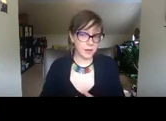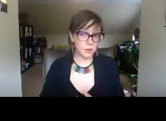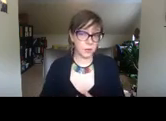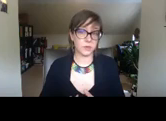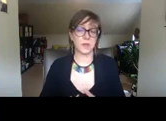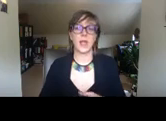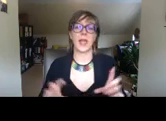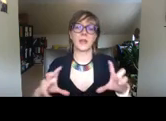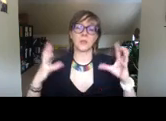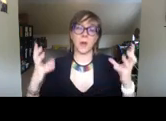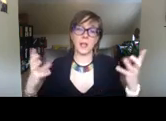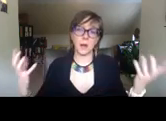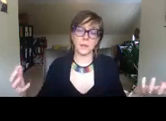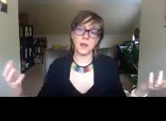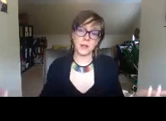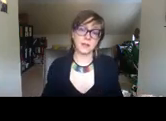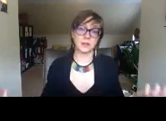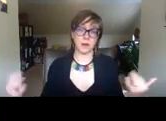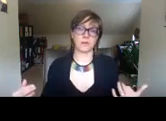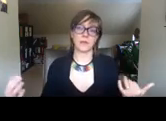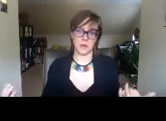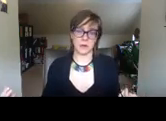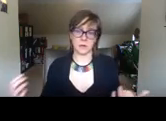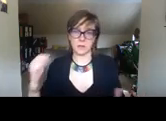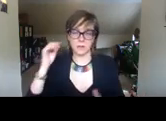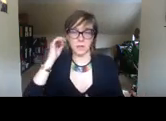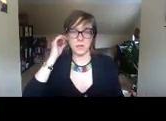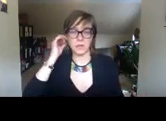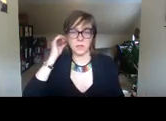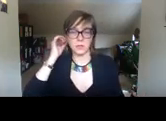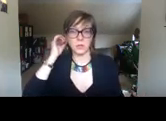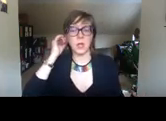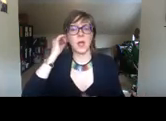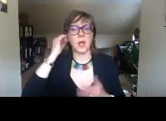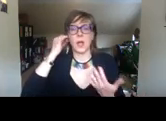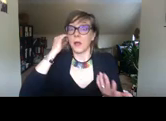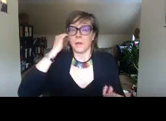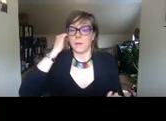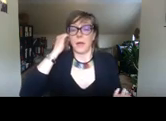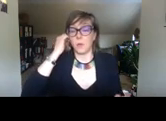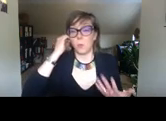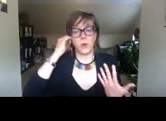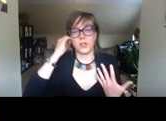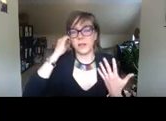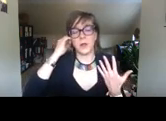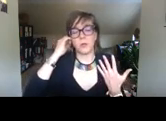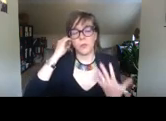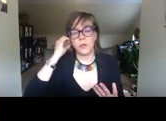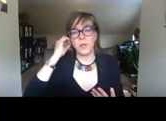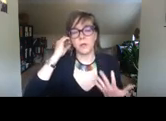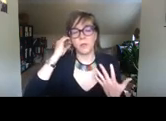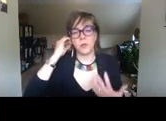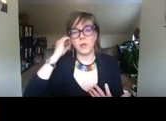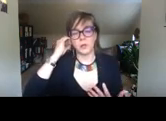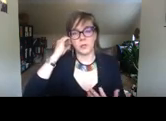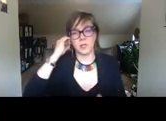data afterwards, and writing up the analysis of the data that's found in this research, which is, I think, a